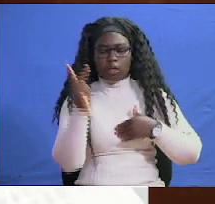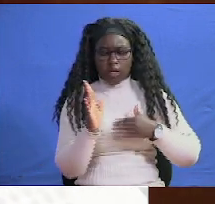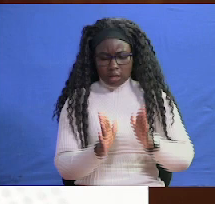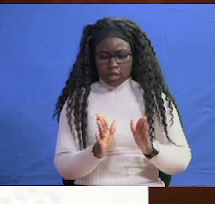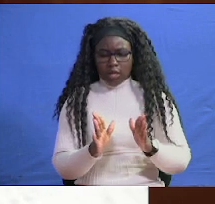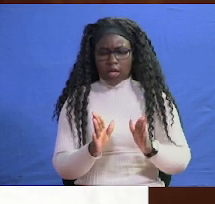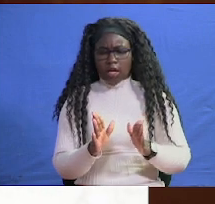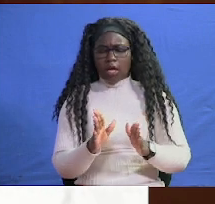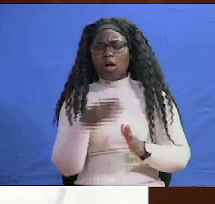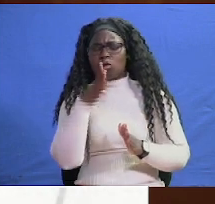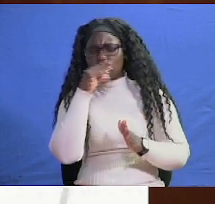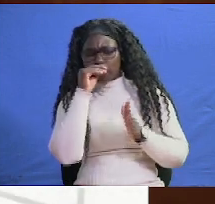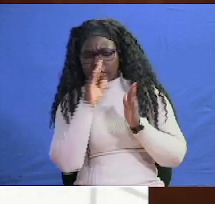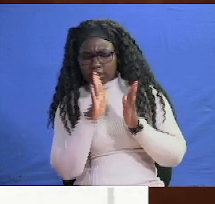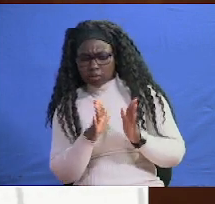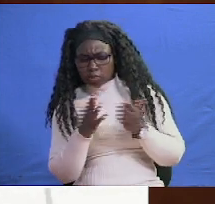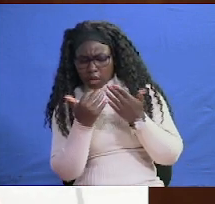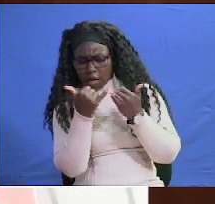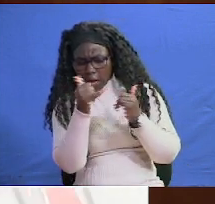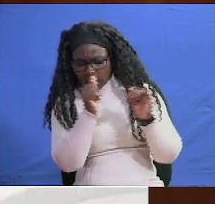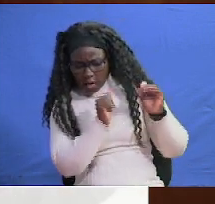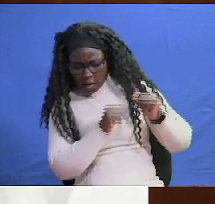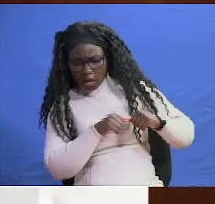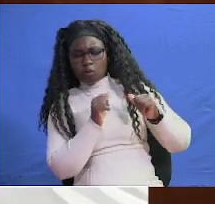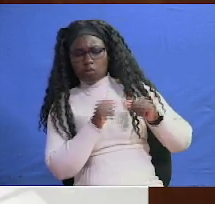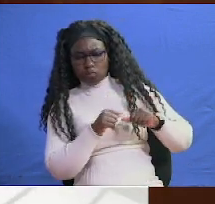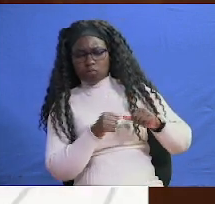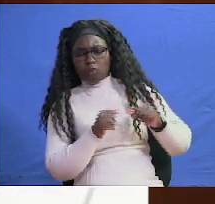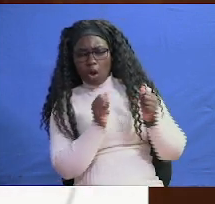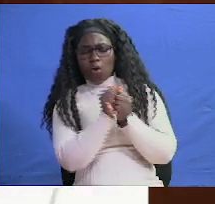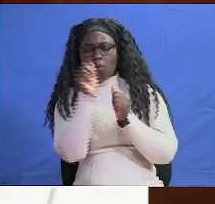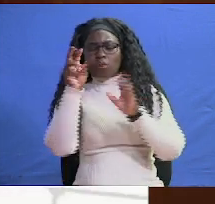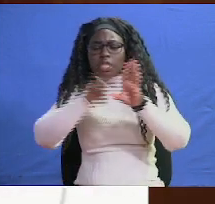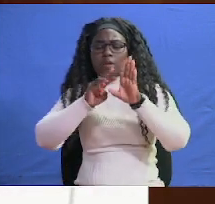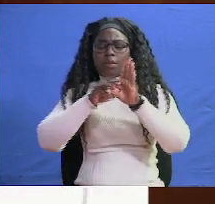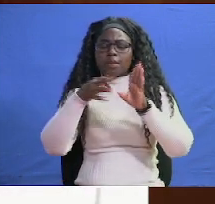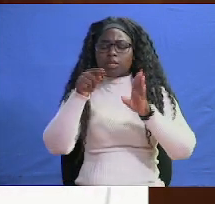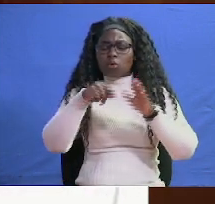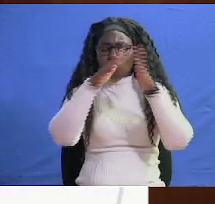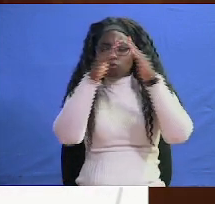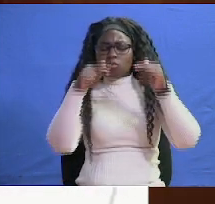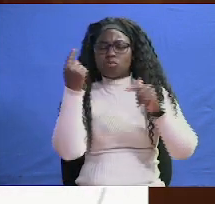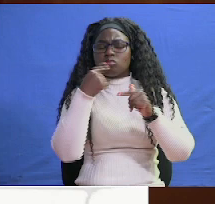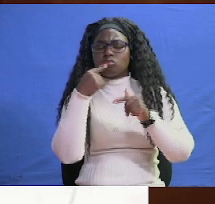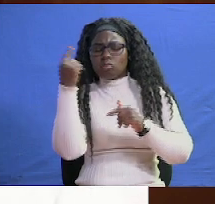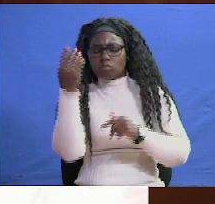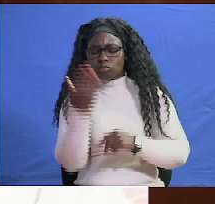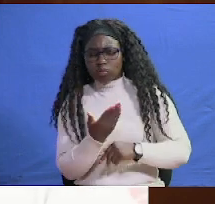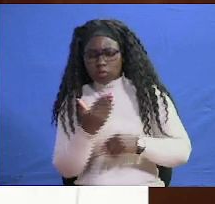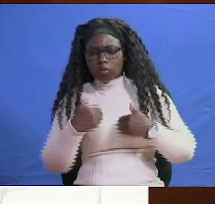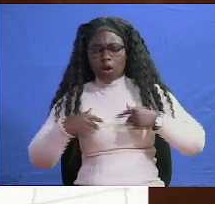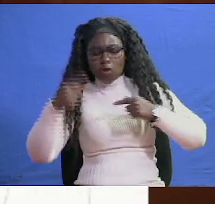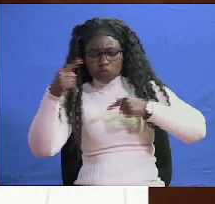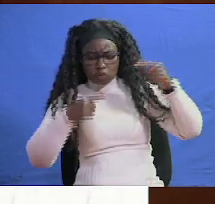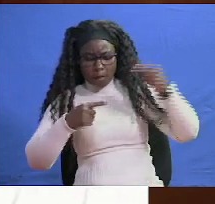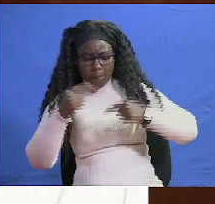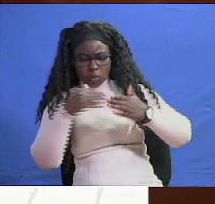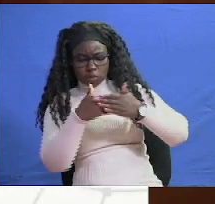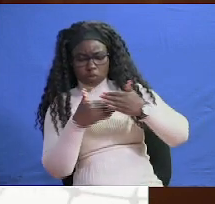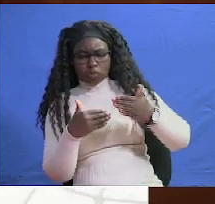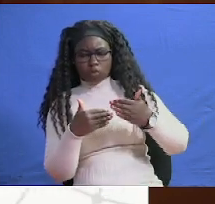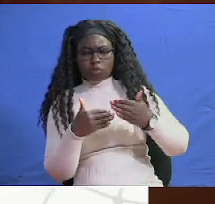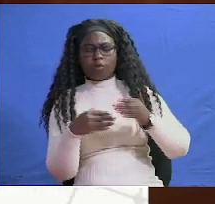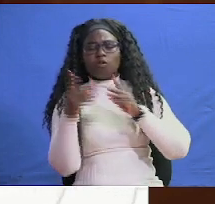fact, Mr. Speaker, I now agree with members of this House who have brought censure motion before